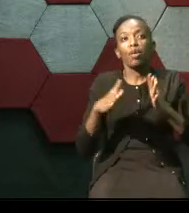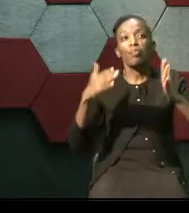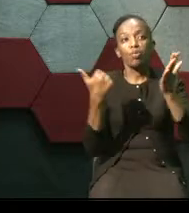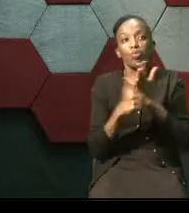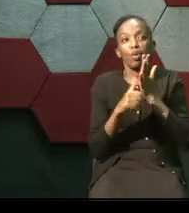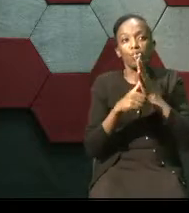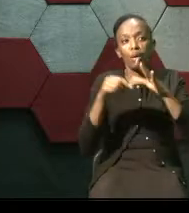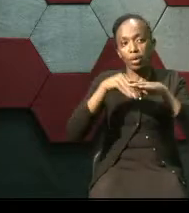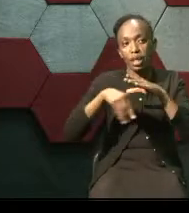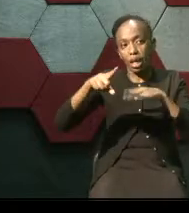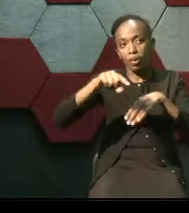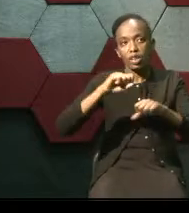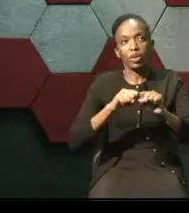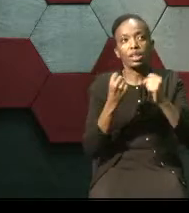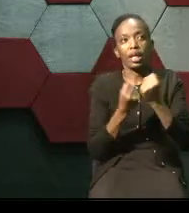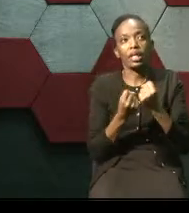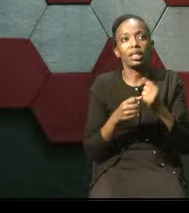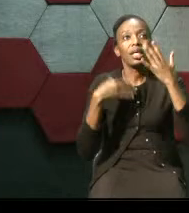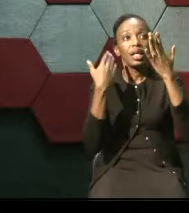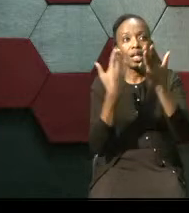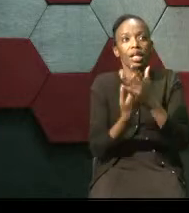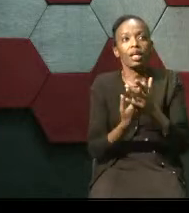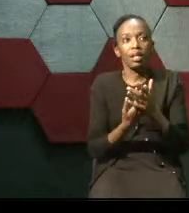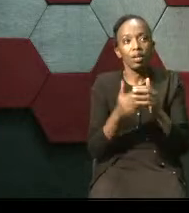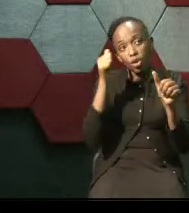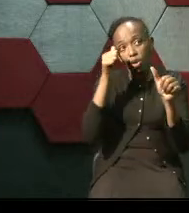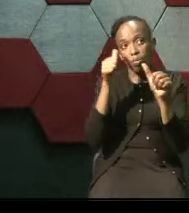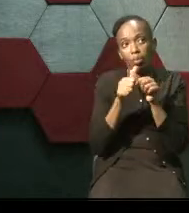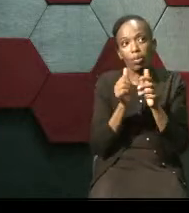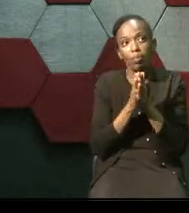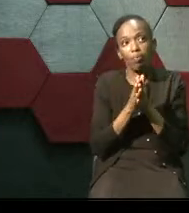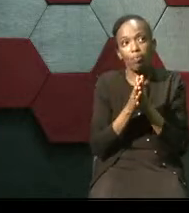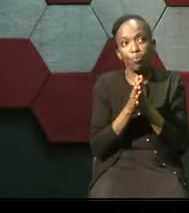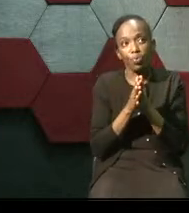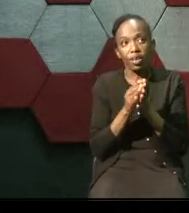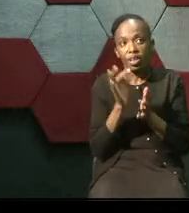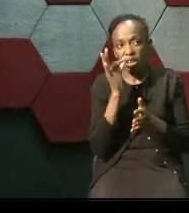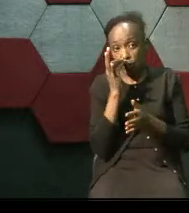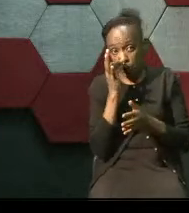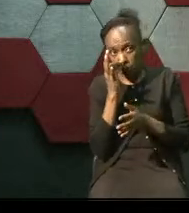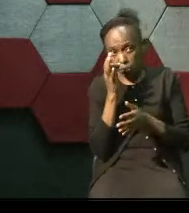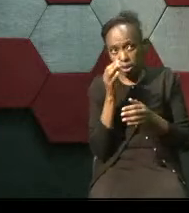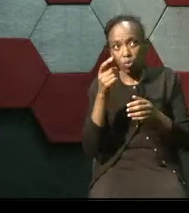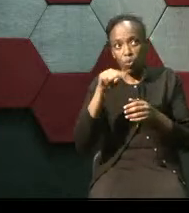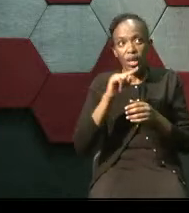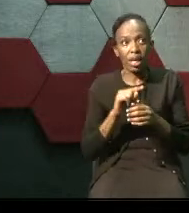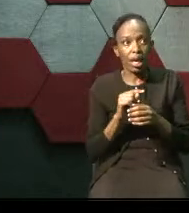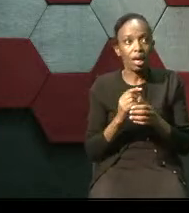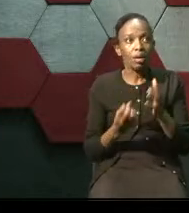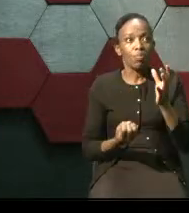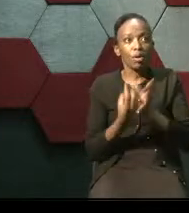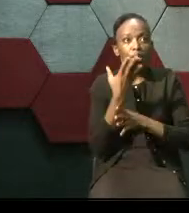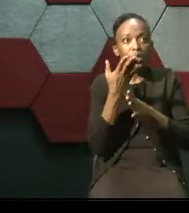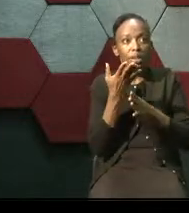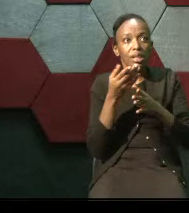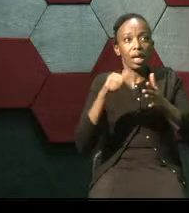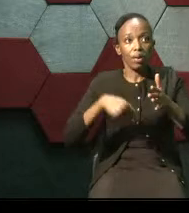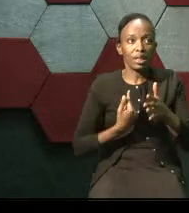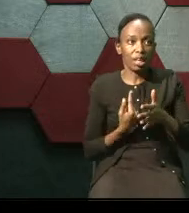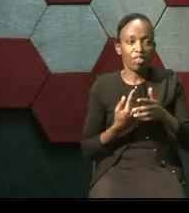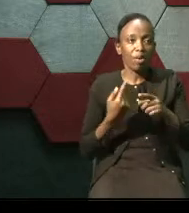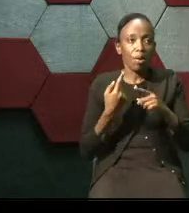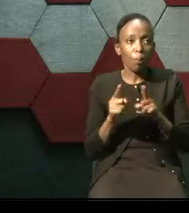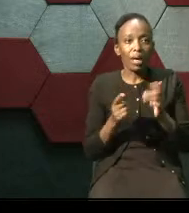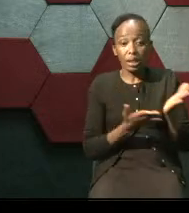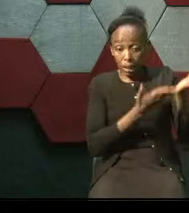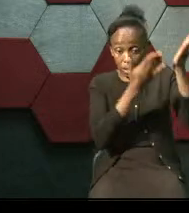problem in our society. Thank you. Remember, the nasal swabs, we are not producing them ourselves. They